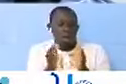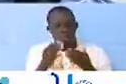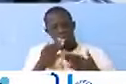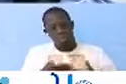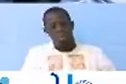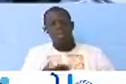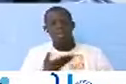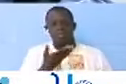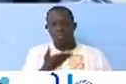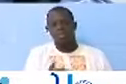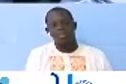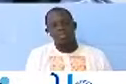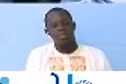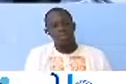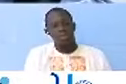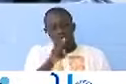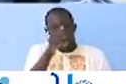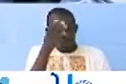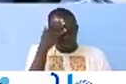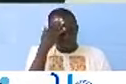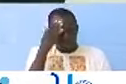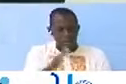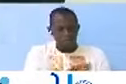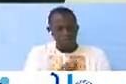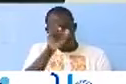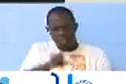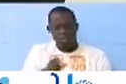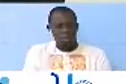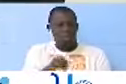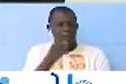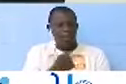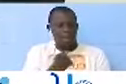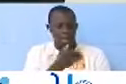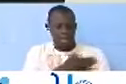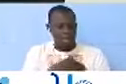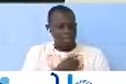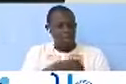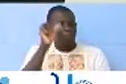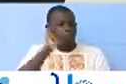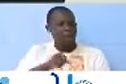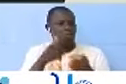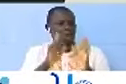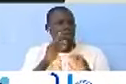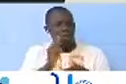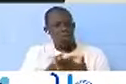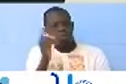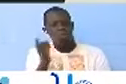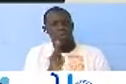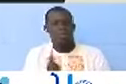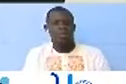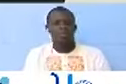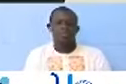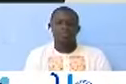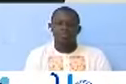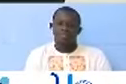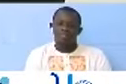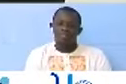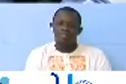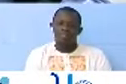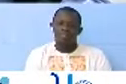weight. Do you know if he was maltreated at all? Yeah, no foi la londo fo ya muta nyala mi anko maranya jawalem